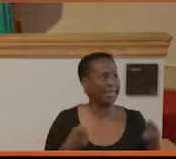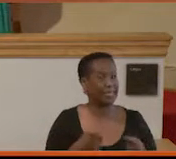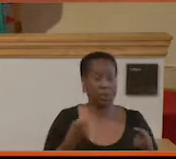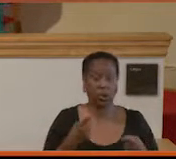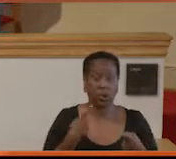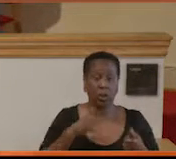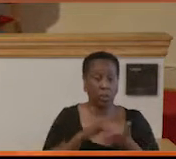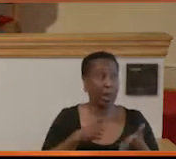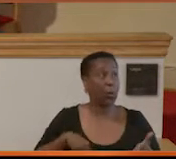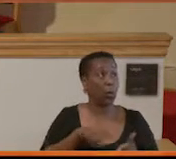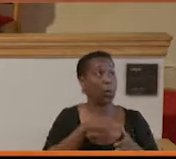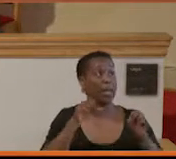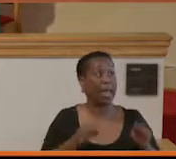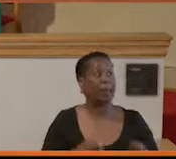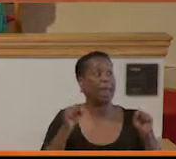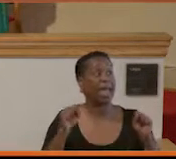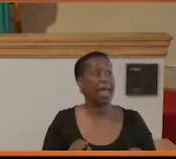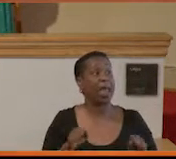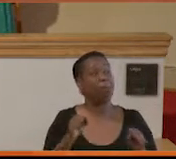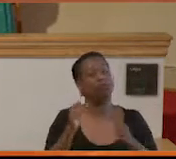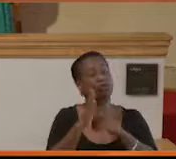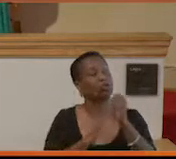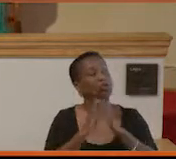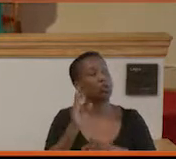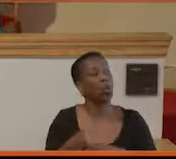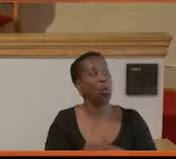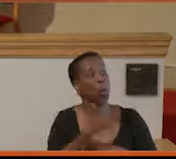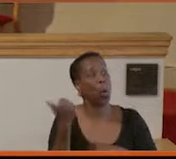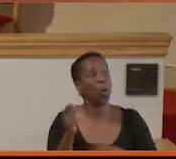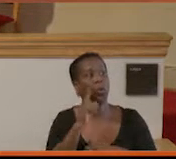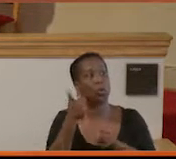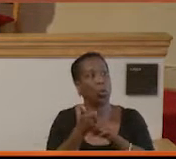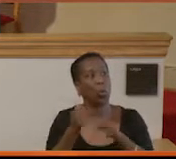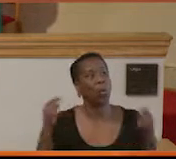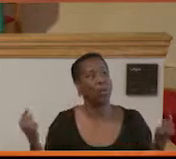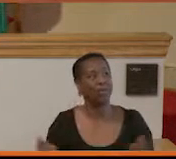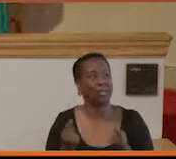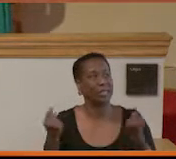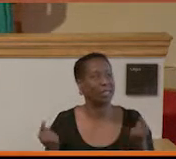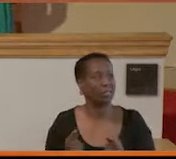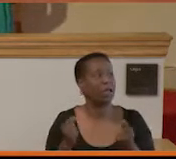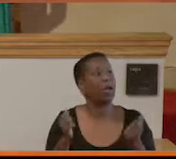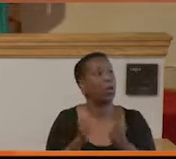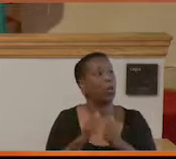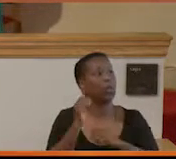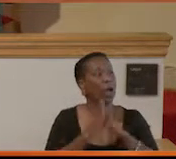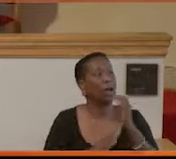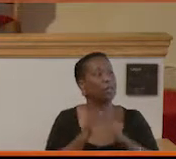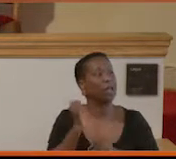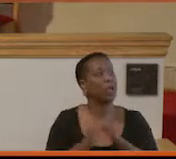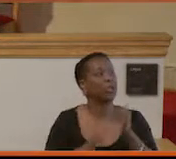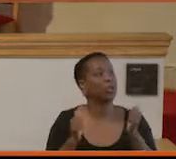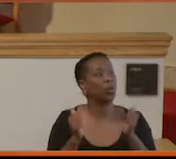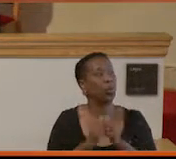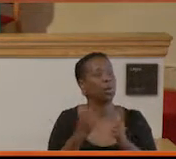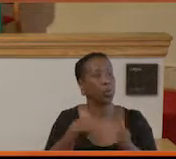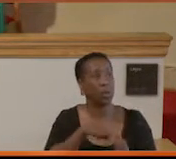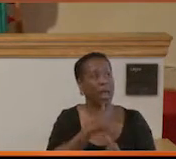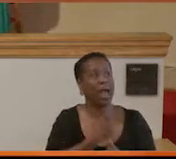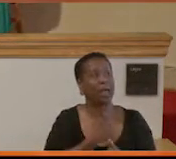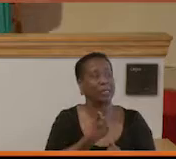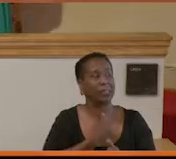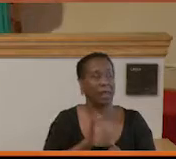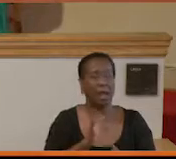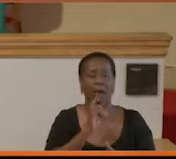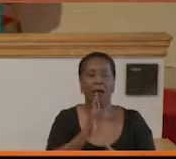that we may be able to console those who are in any affliction with the consolation with which